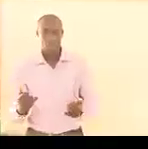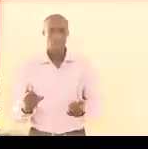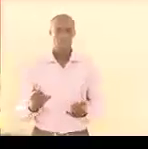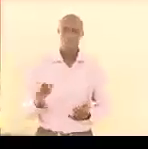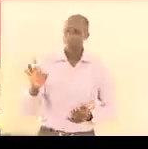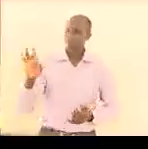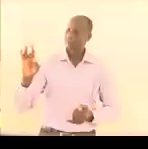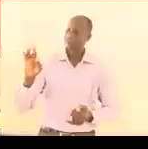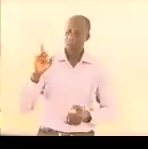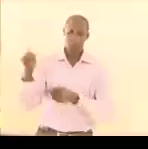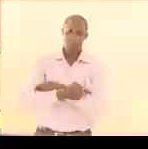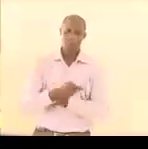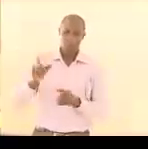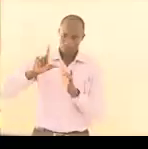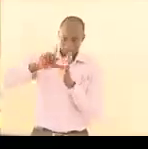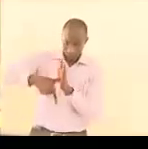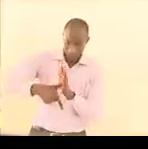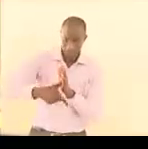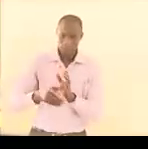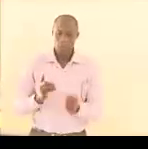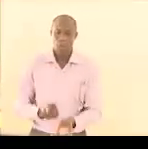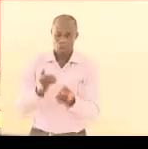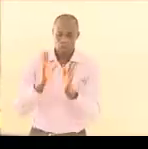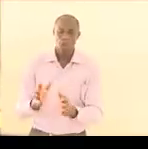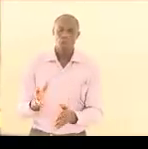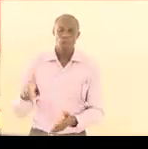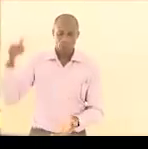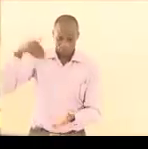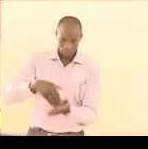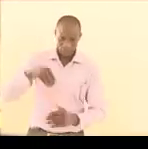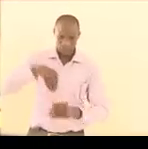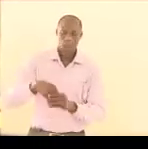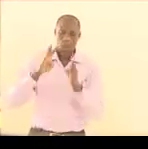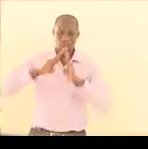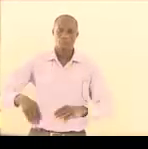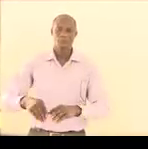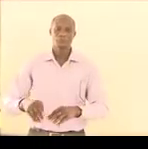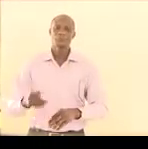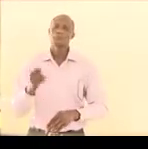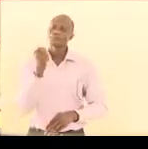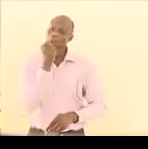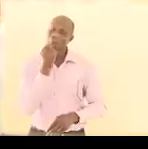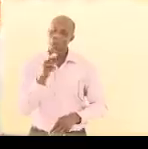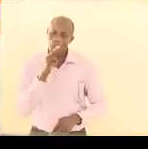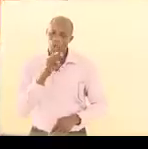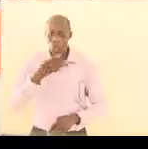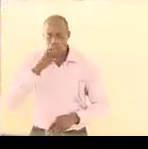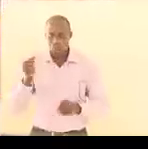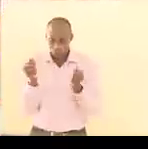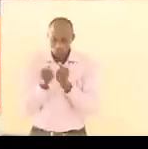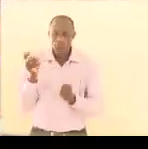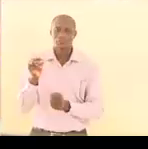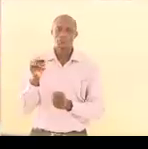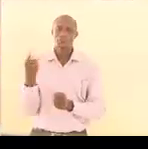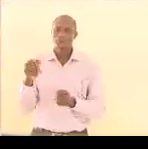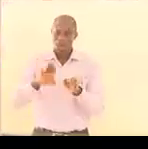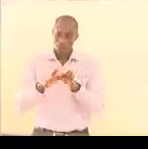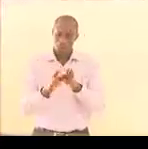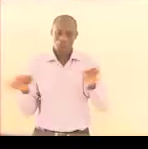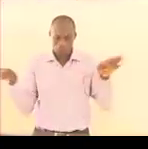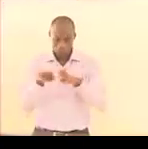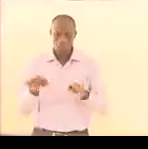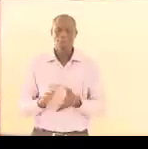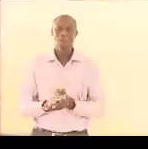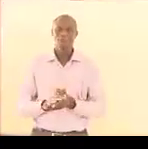Now, 8 days later, his disciples were again in the house, and Thomas was with them. The